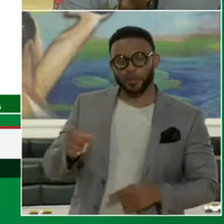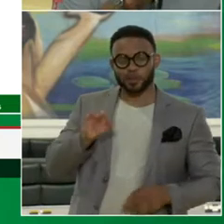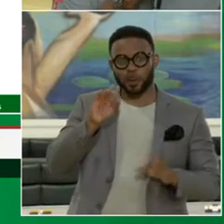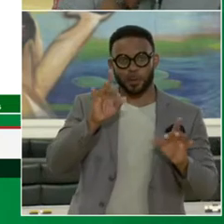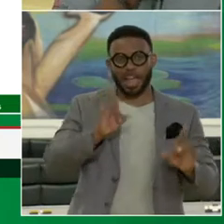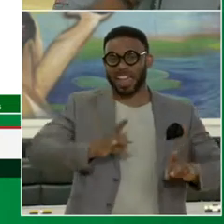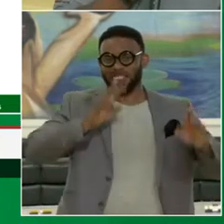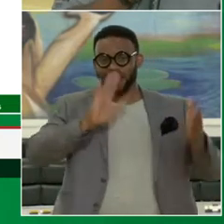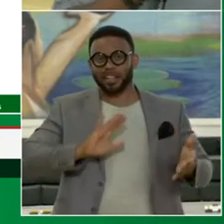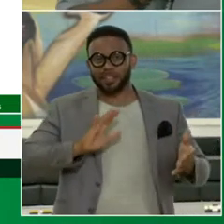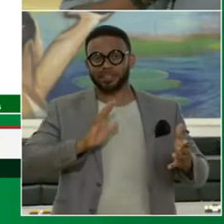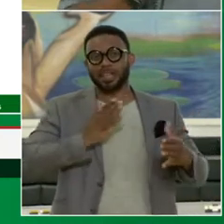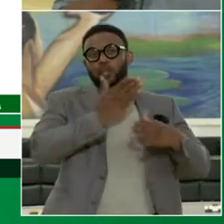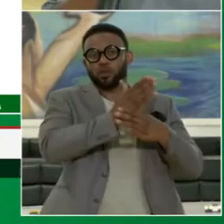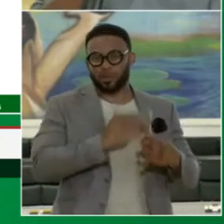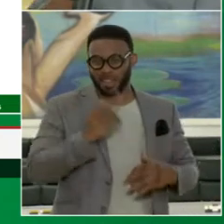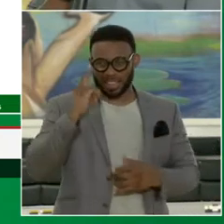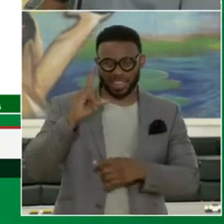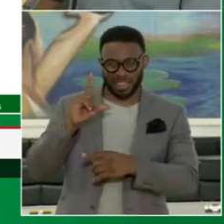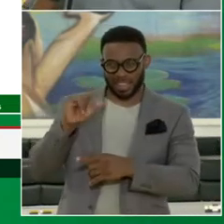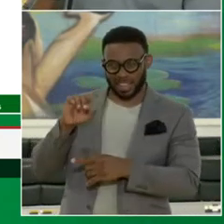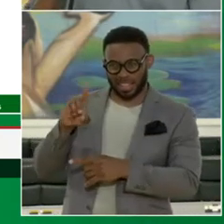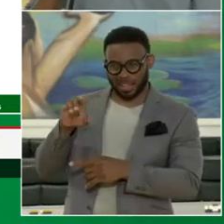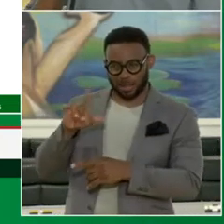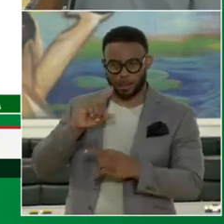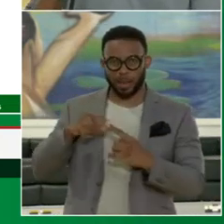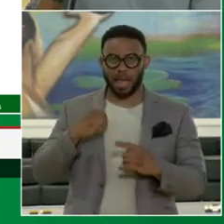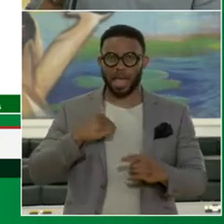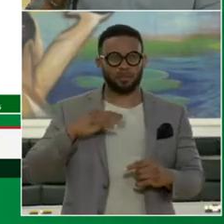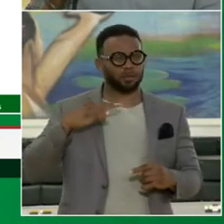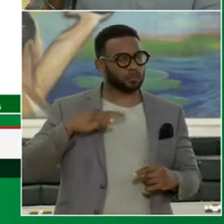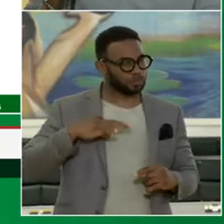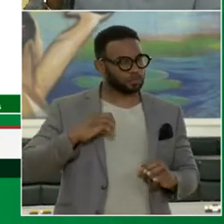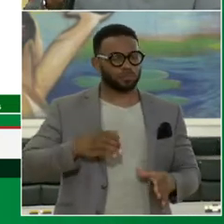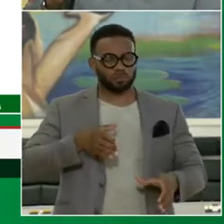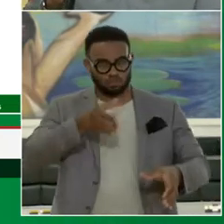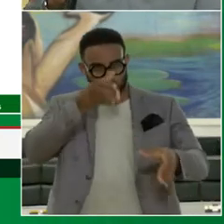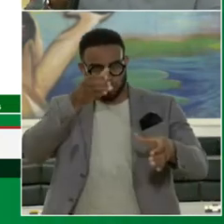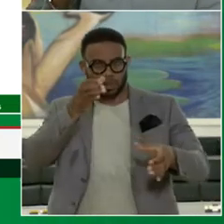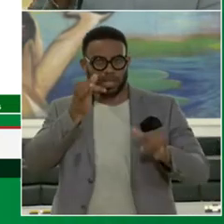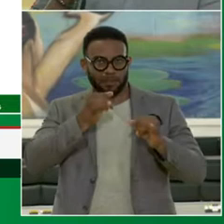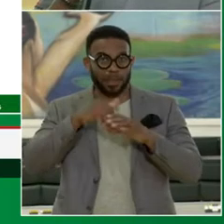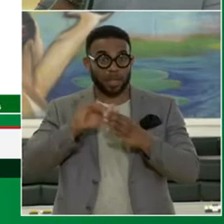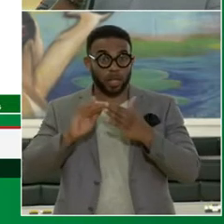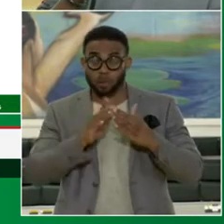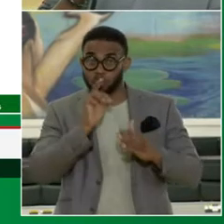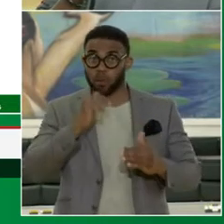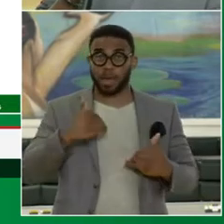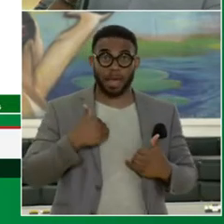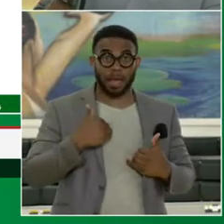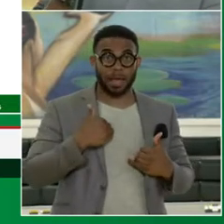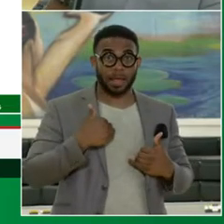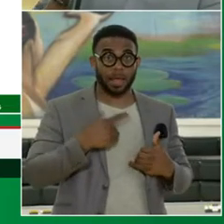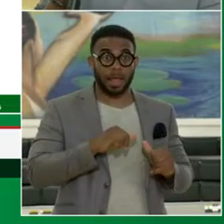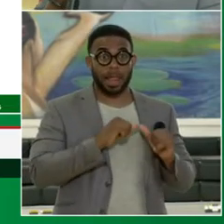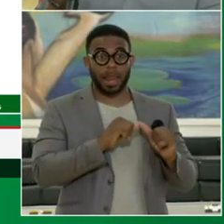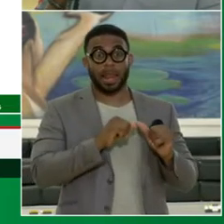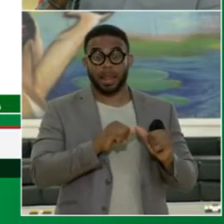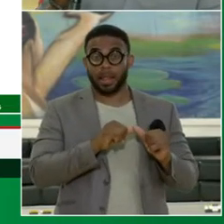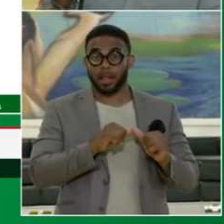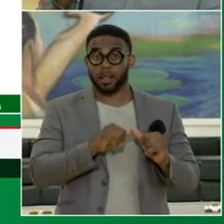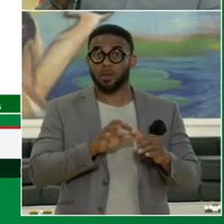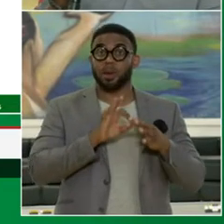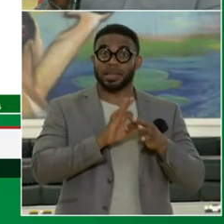violence interrupter, and I think Lindsay touched on it, having a credible individual in the community who has a